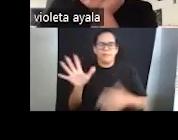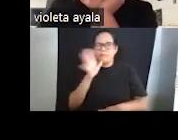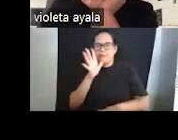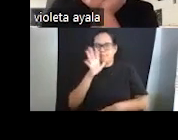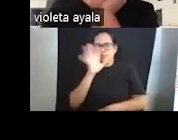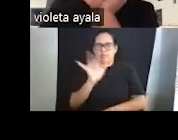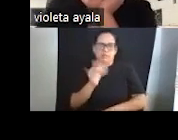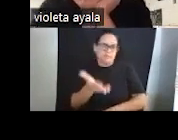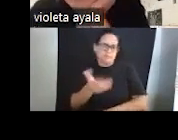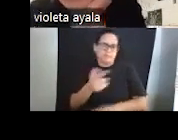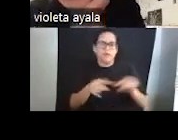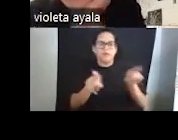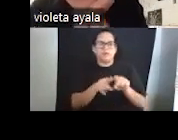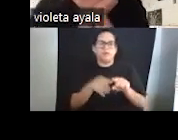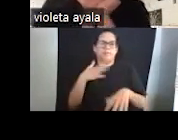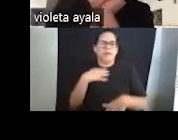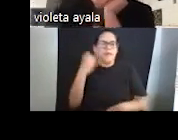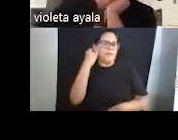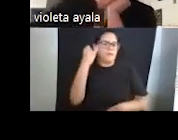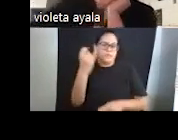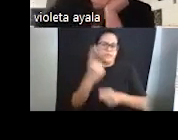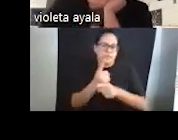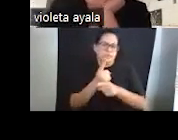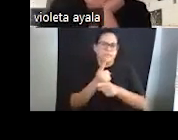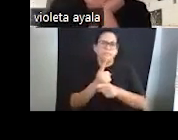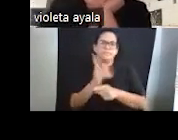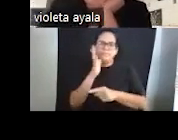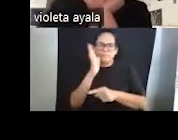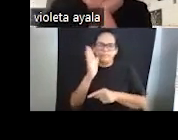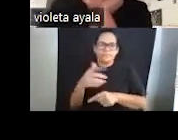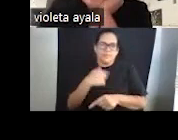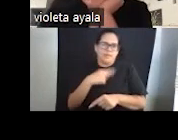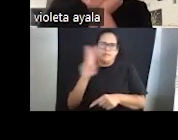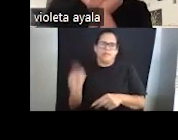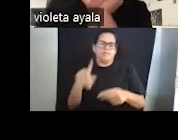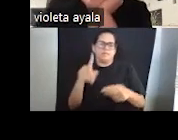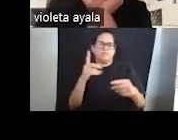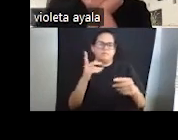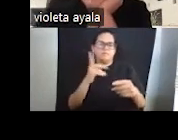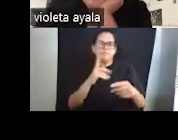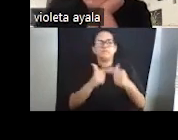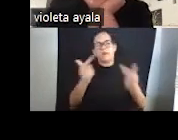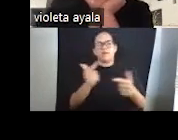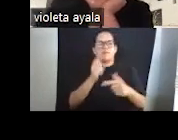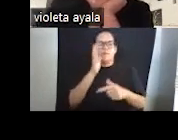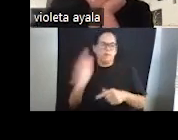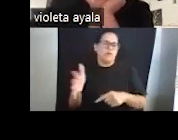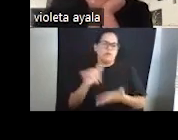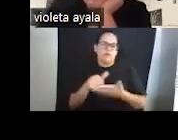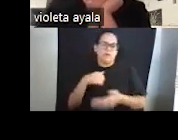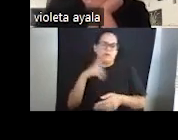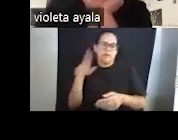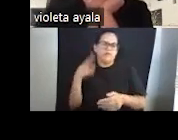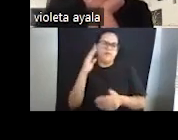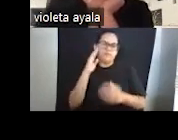this one, but this is also my imagination, right? Is a grandmother that I never, a great-grandmother that I never